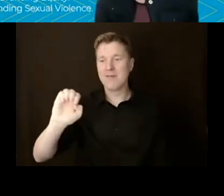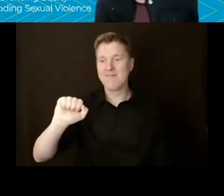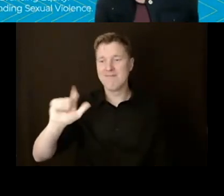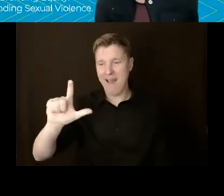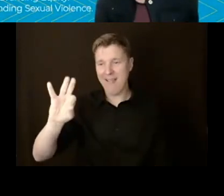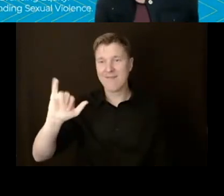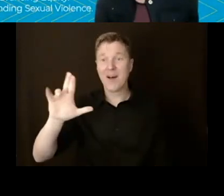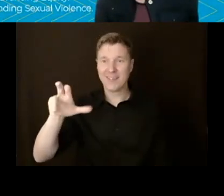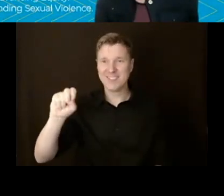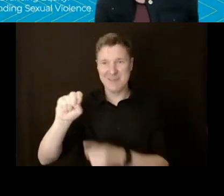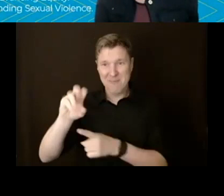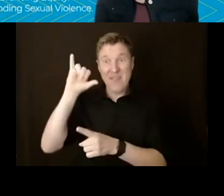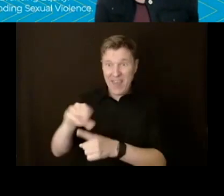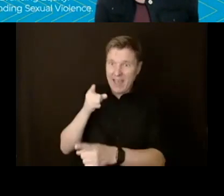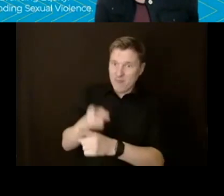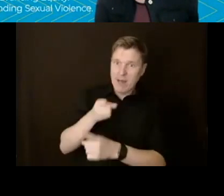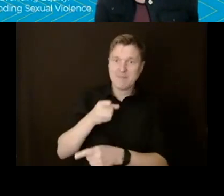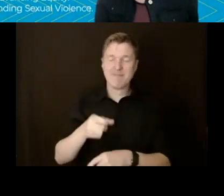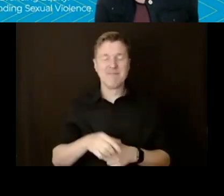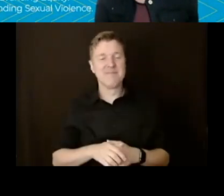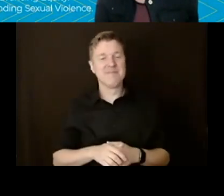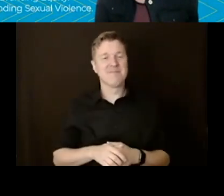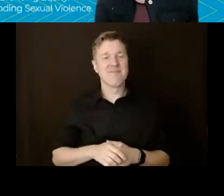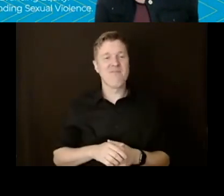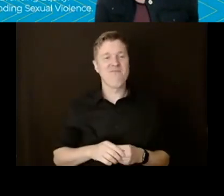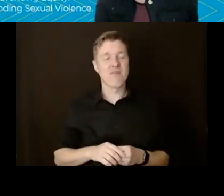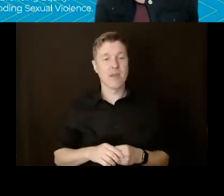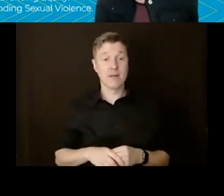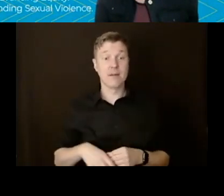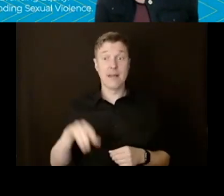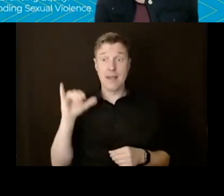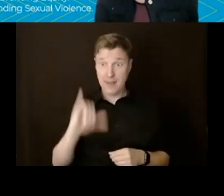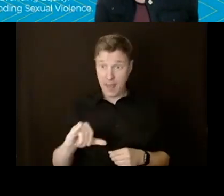is exactly right. Wardrobe malfunction. A